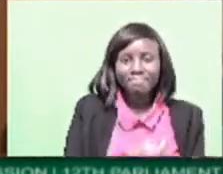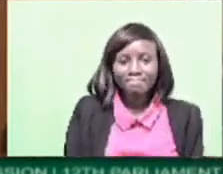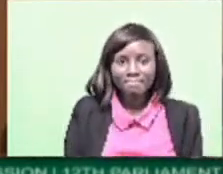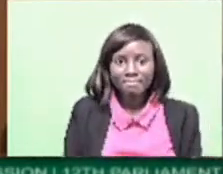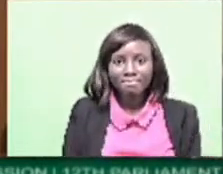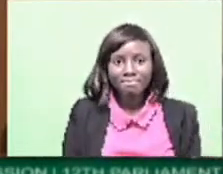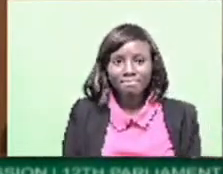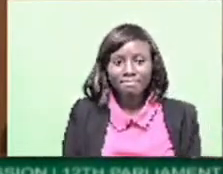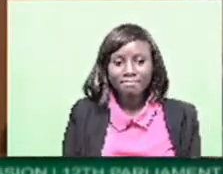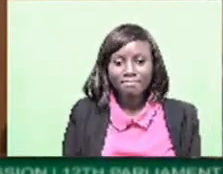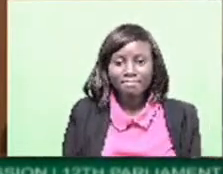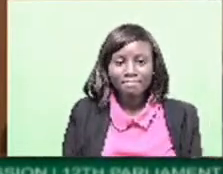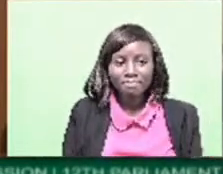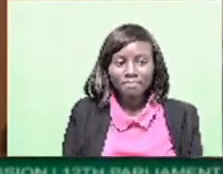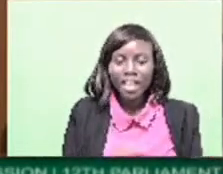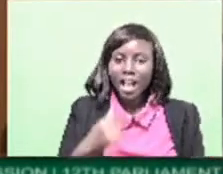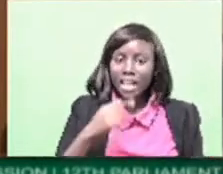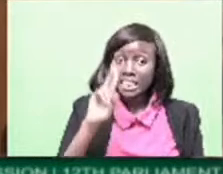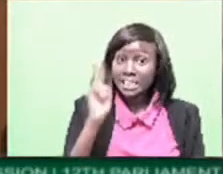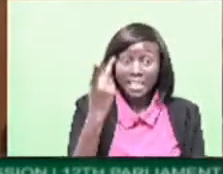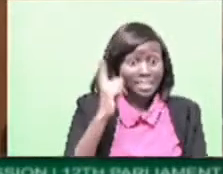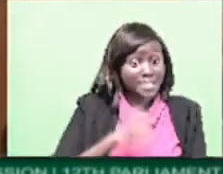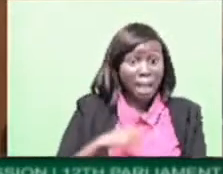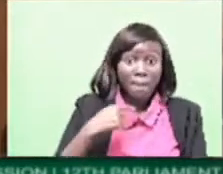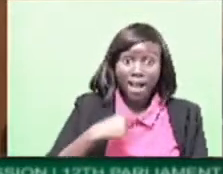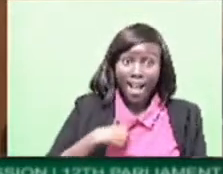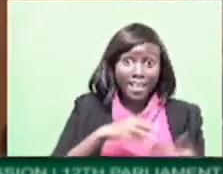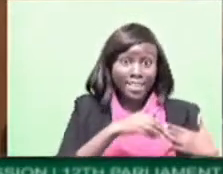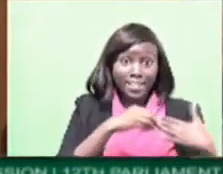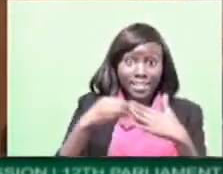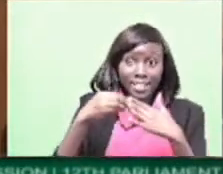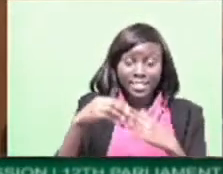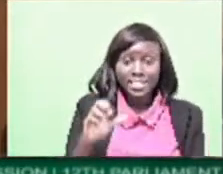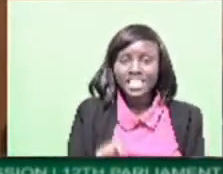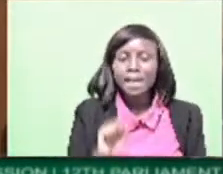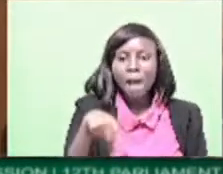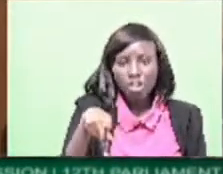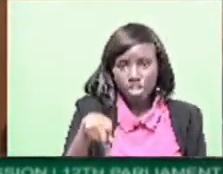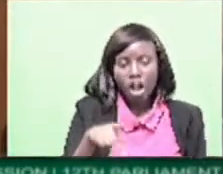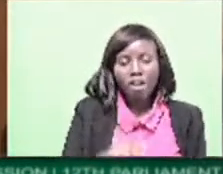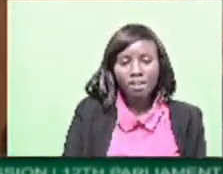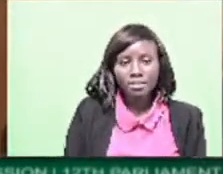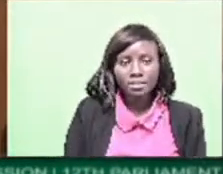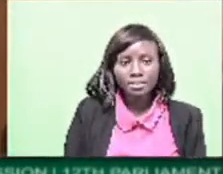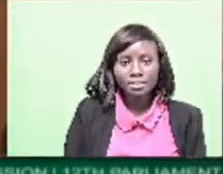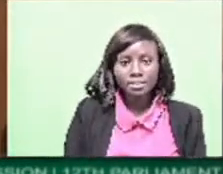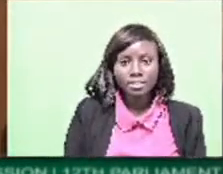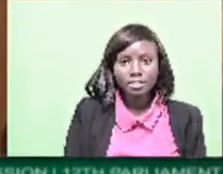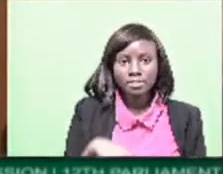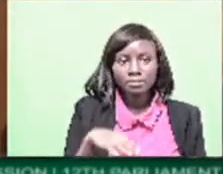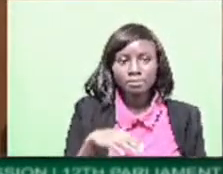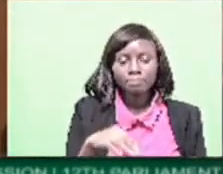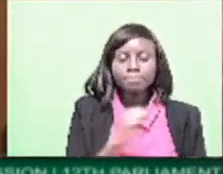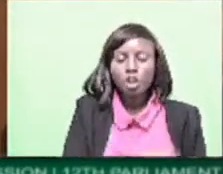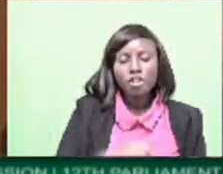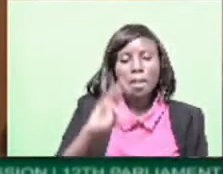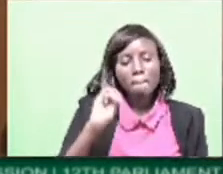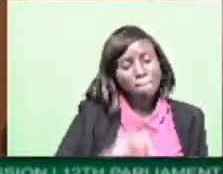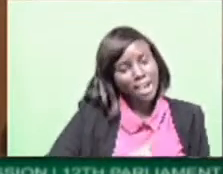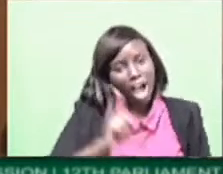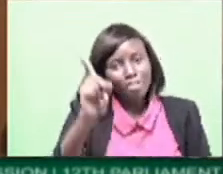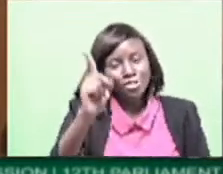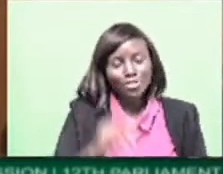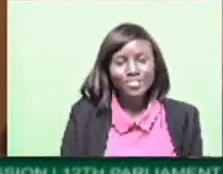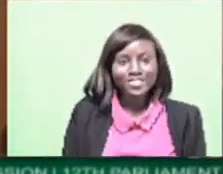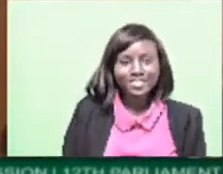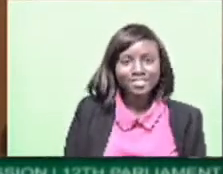faith in me for a second time to bring the constituency of Mayaro back to the United National Congress. And I